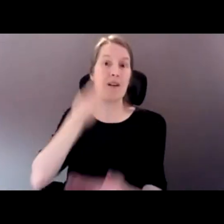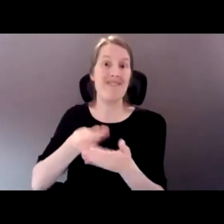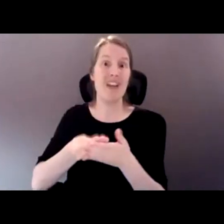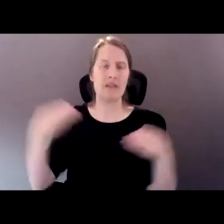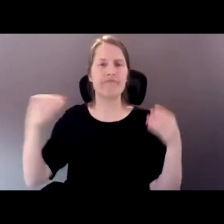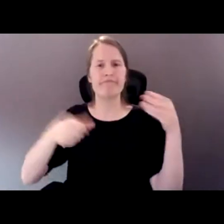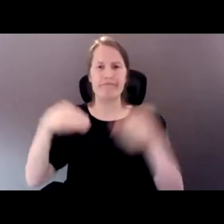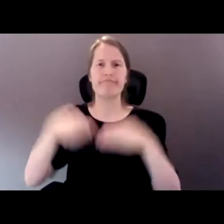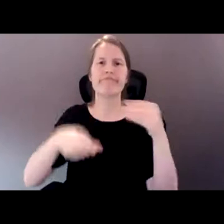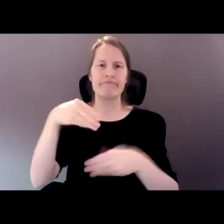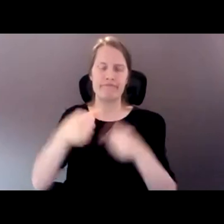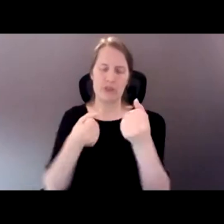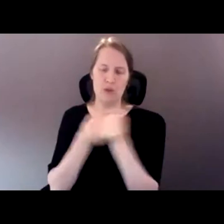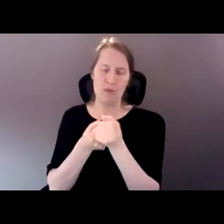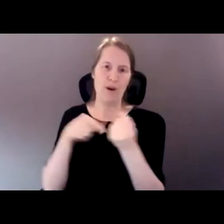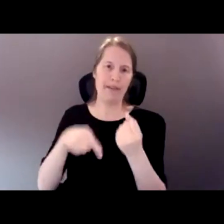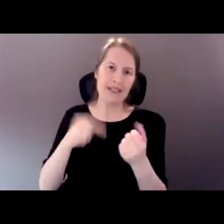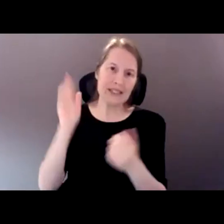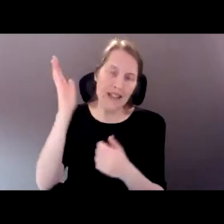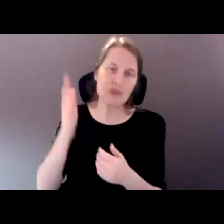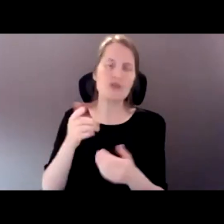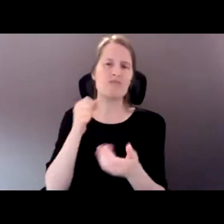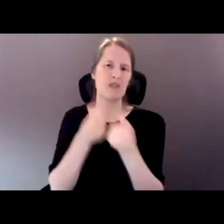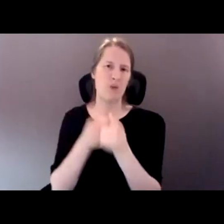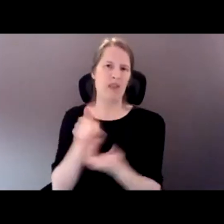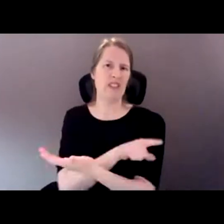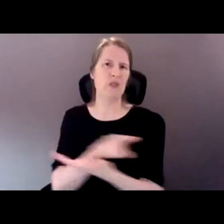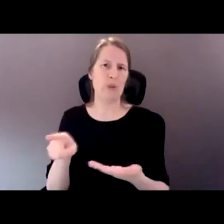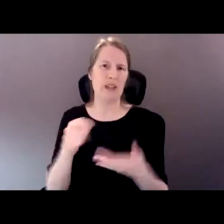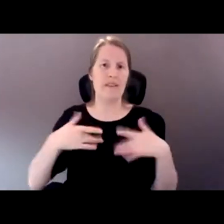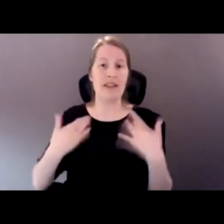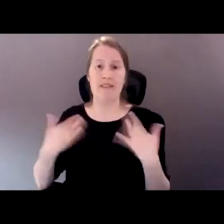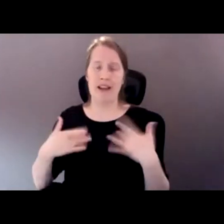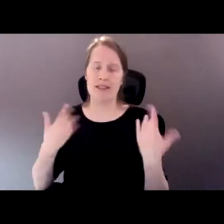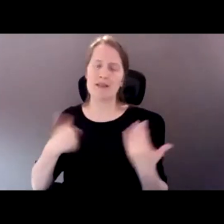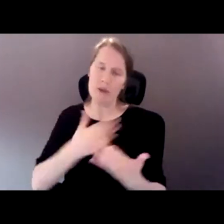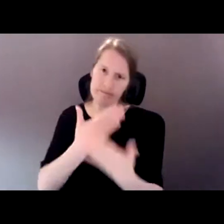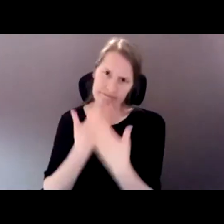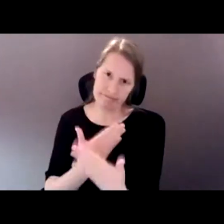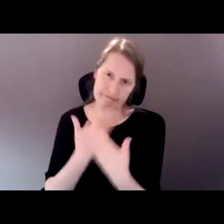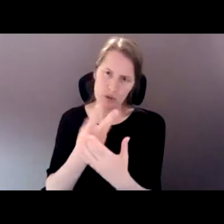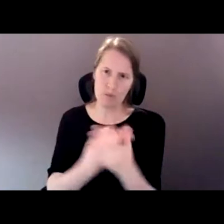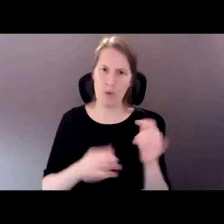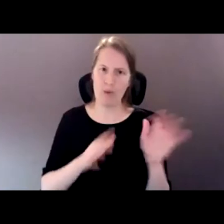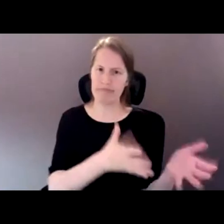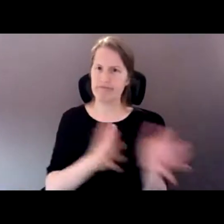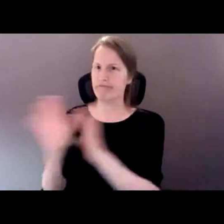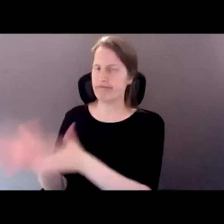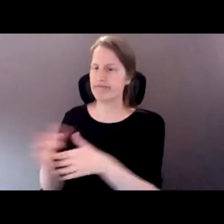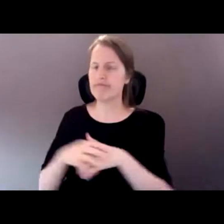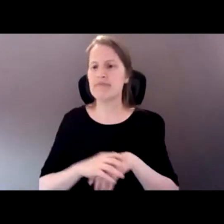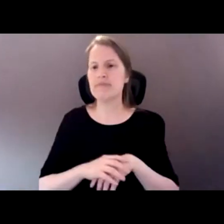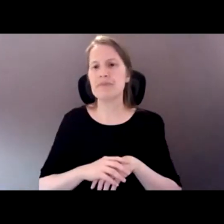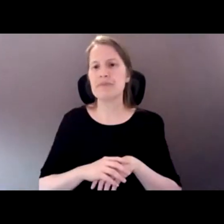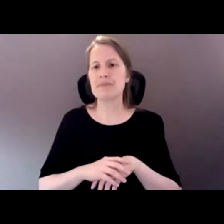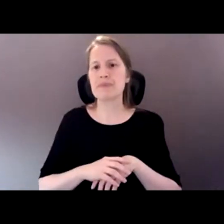this lecture and our programming, to which we are deeply indebted. I also want to add that today we're